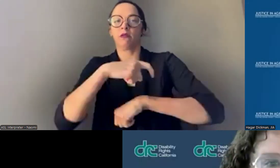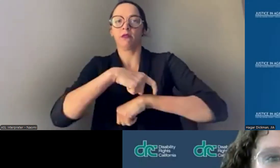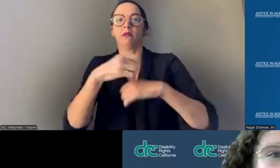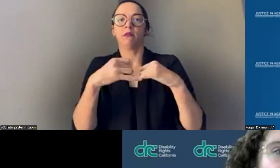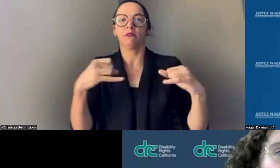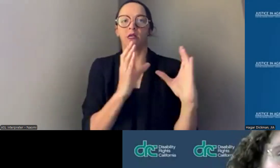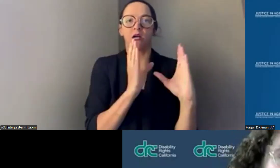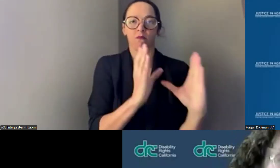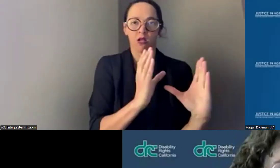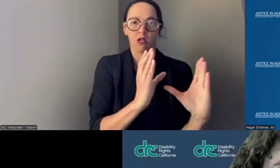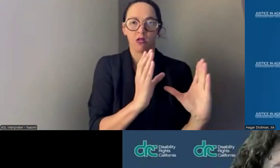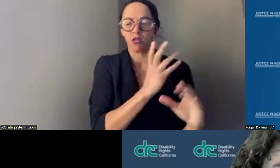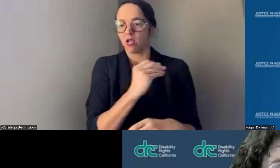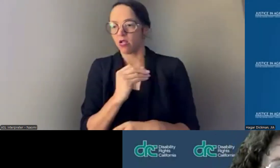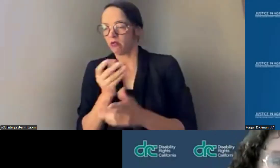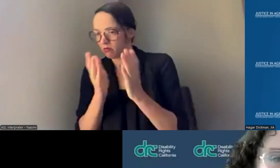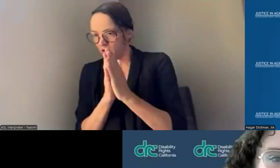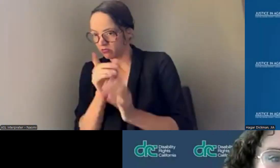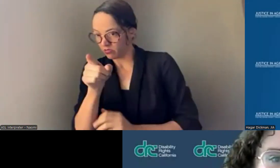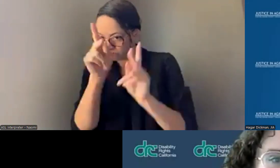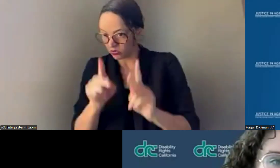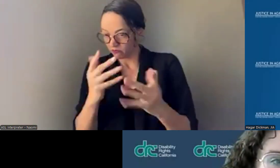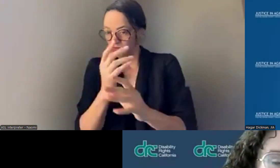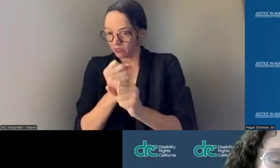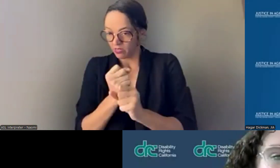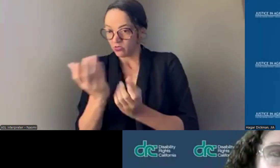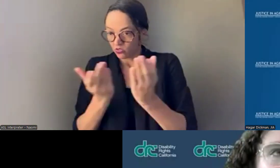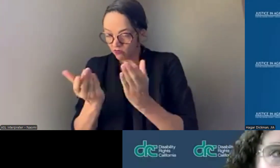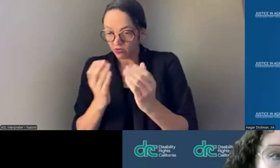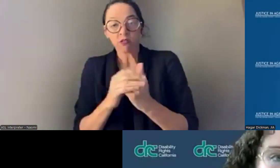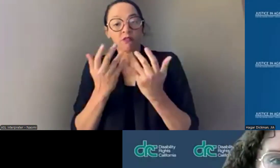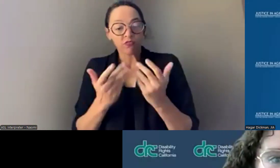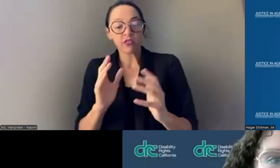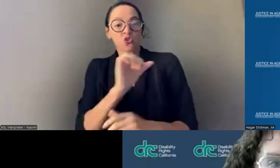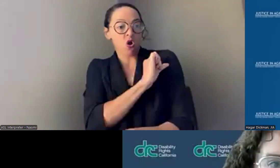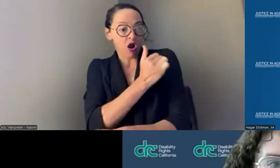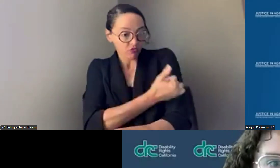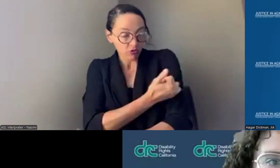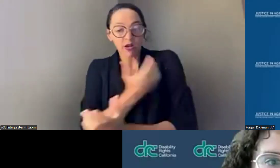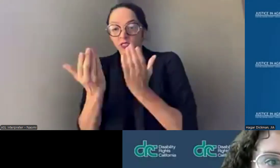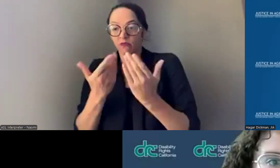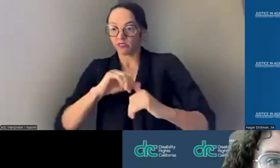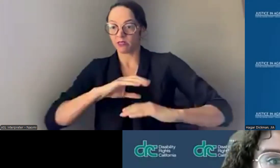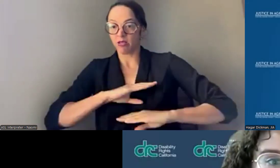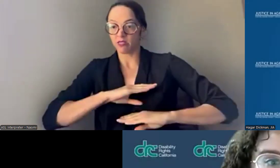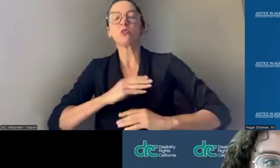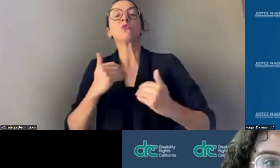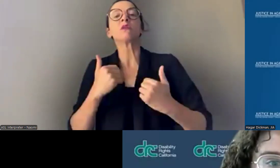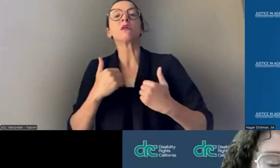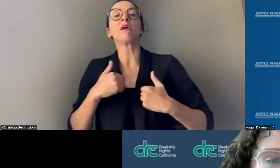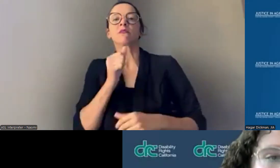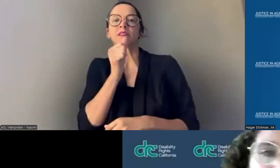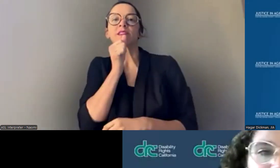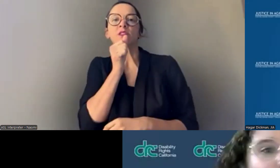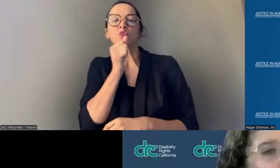person get the service? Were the hours authorized met? There's these kind of discrete numbers and metrics that you can get from someone's